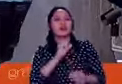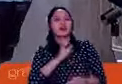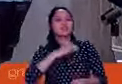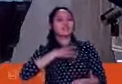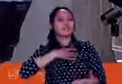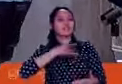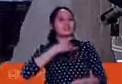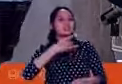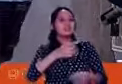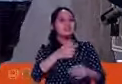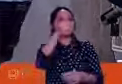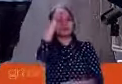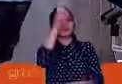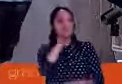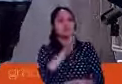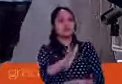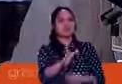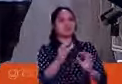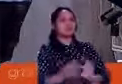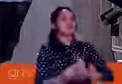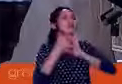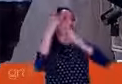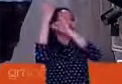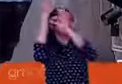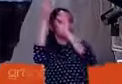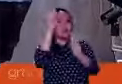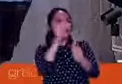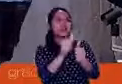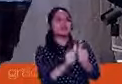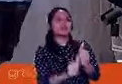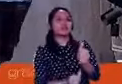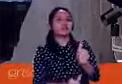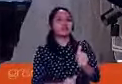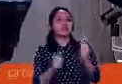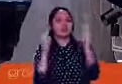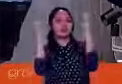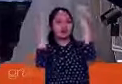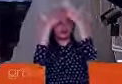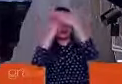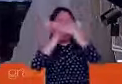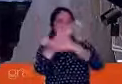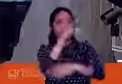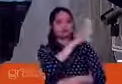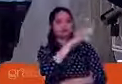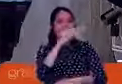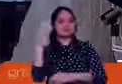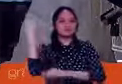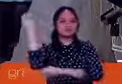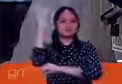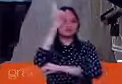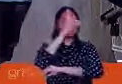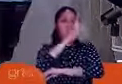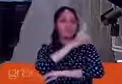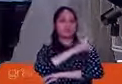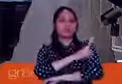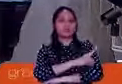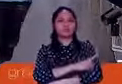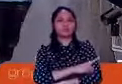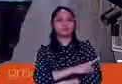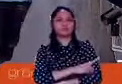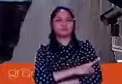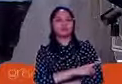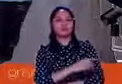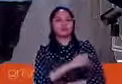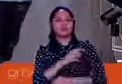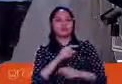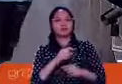pray. I sense His presence every night and